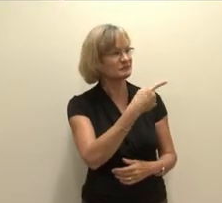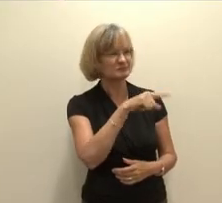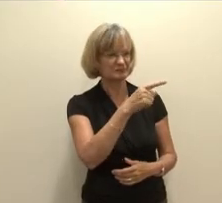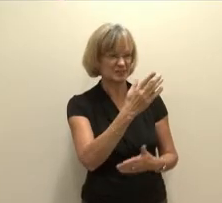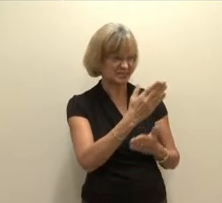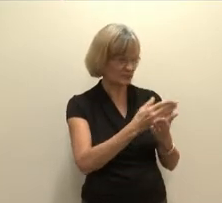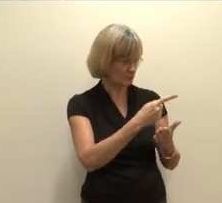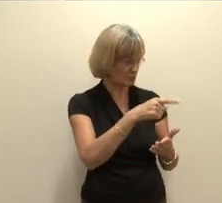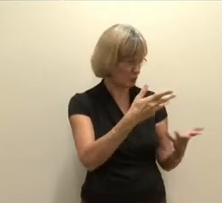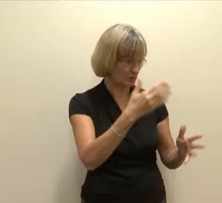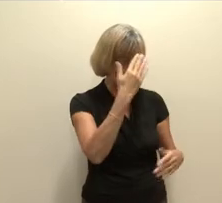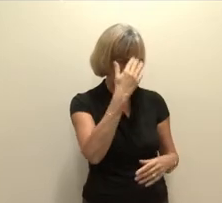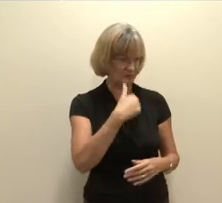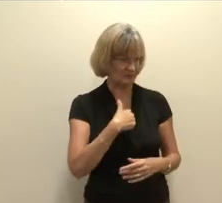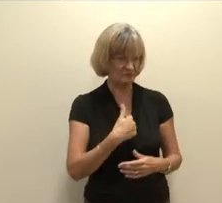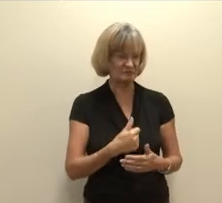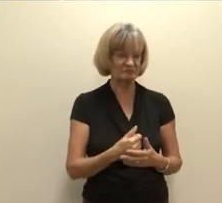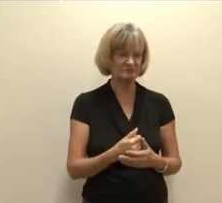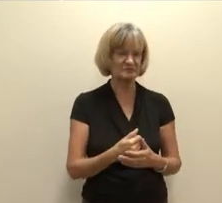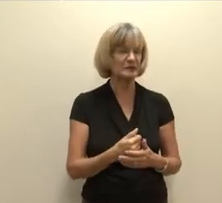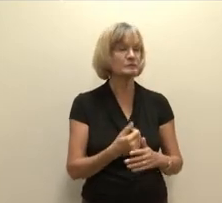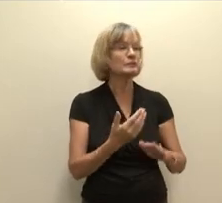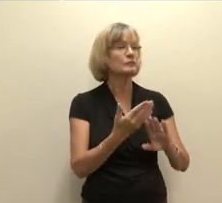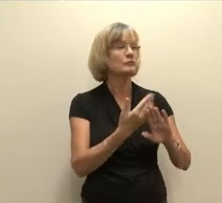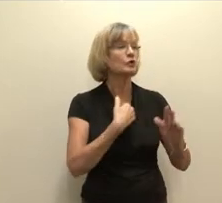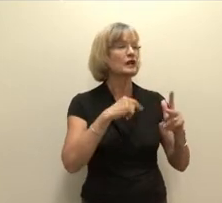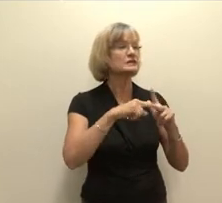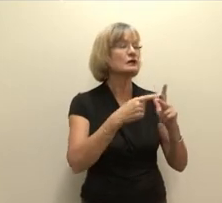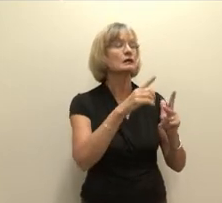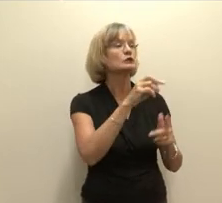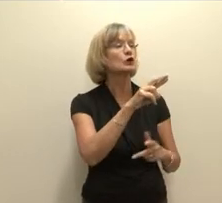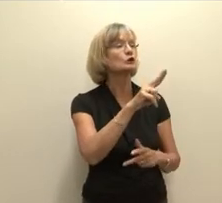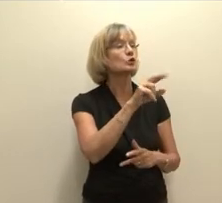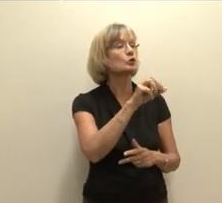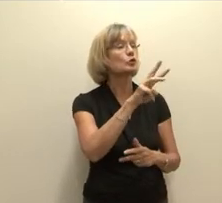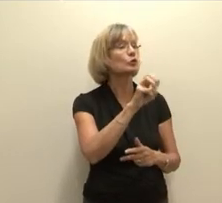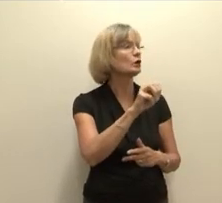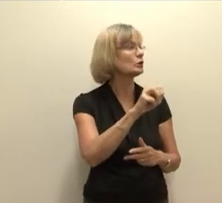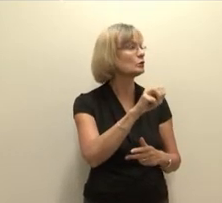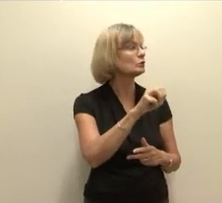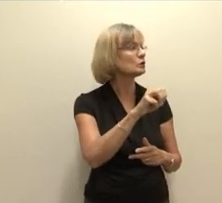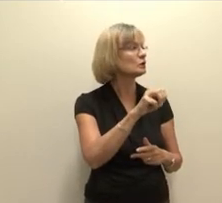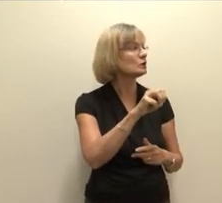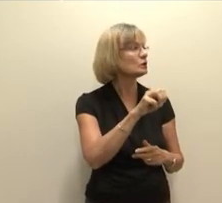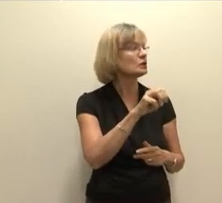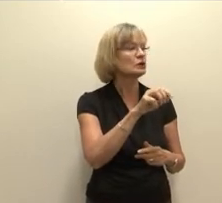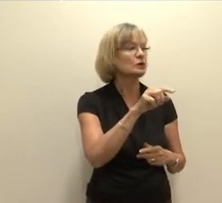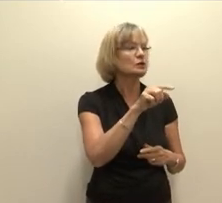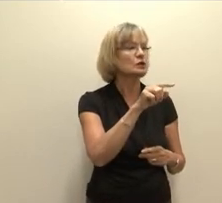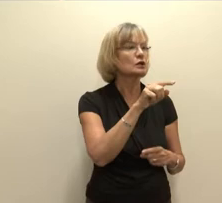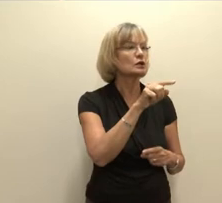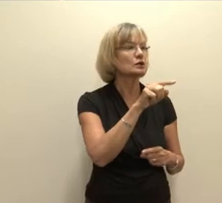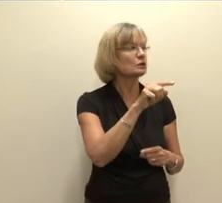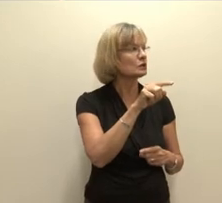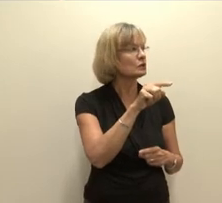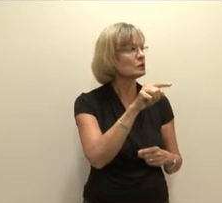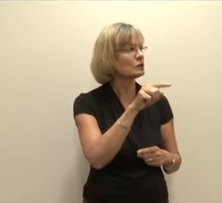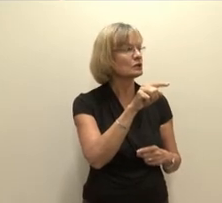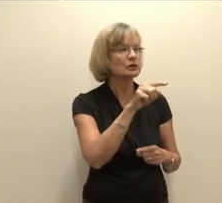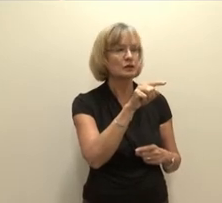me. Before I get started, Dr. Rowe, all the accolades you received, as you already know, are